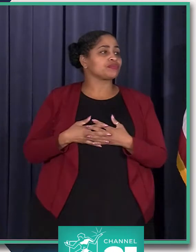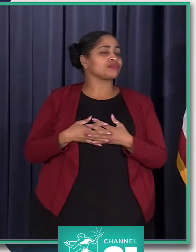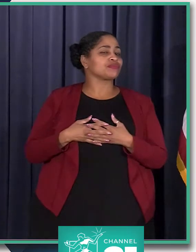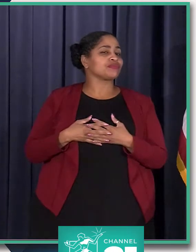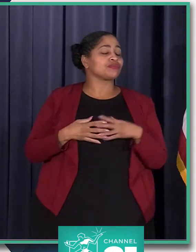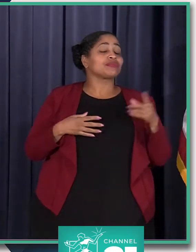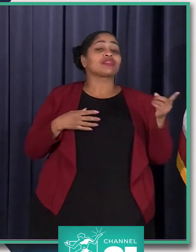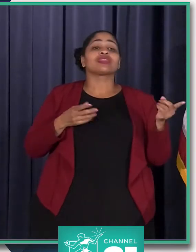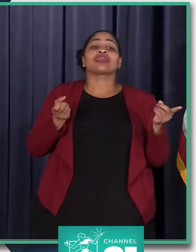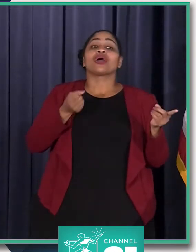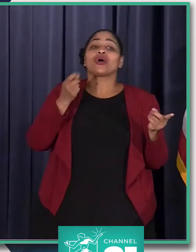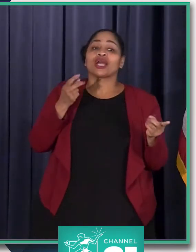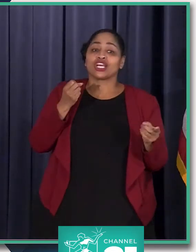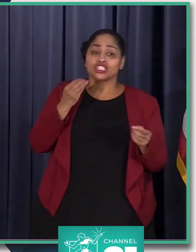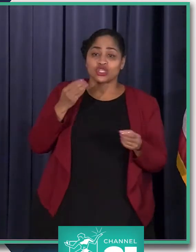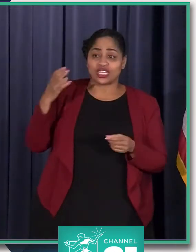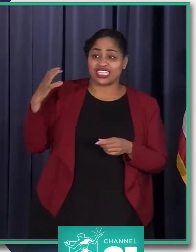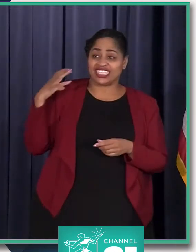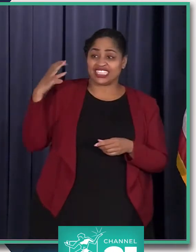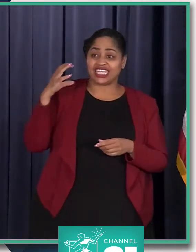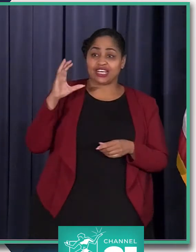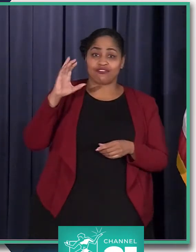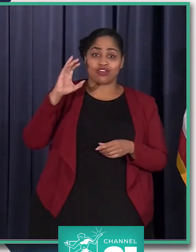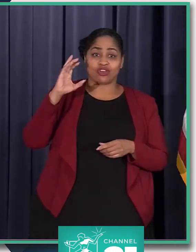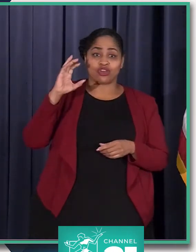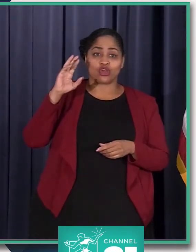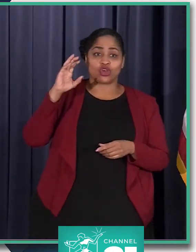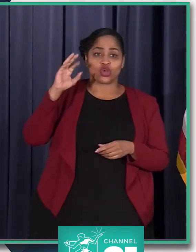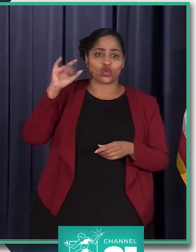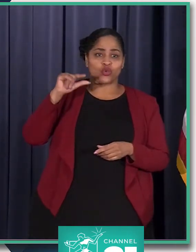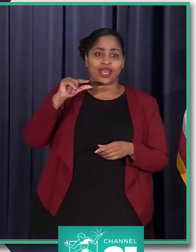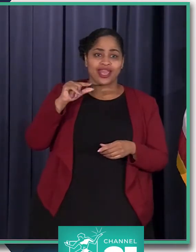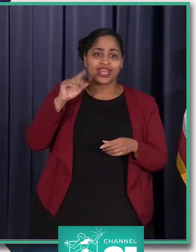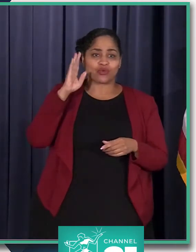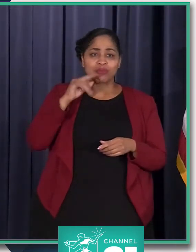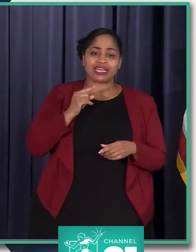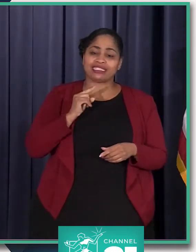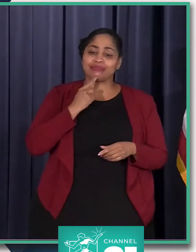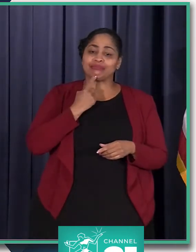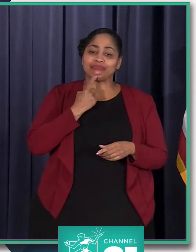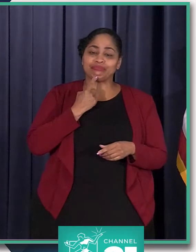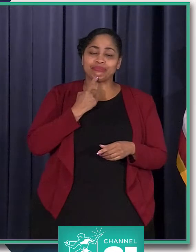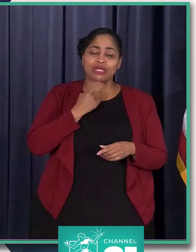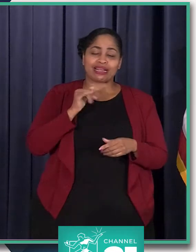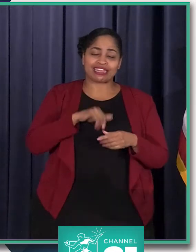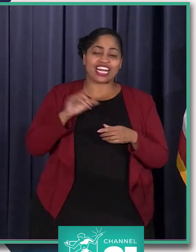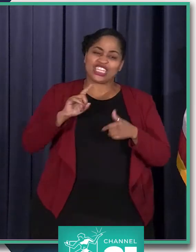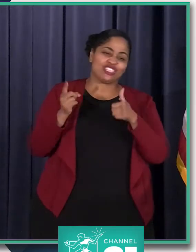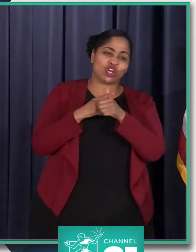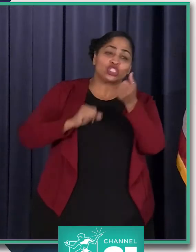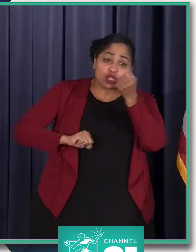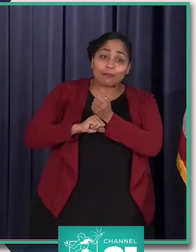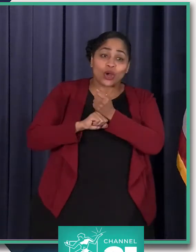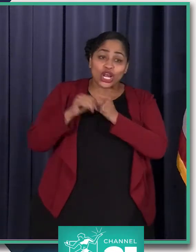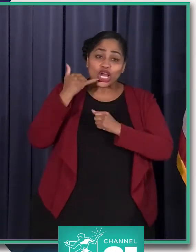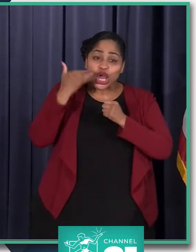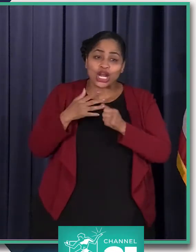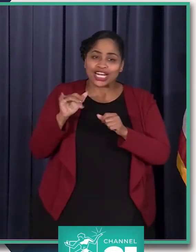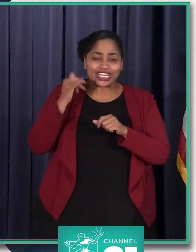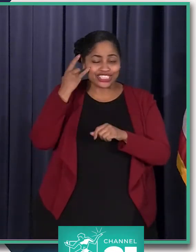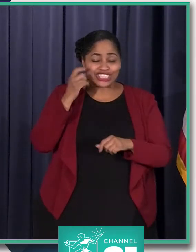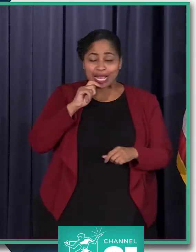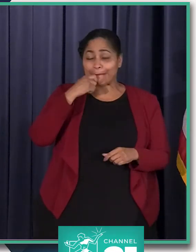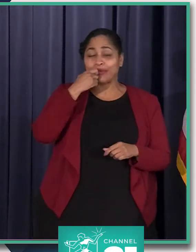Okay, so Chief Craig will be very disappointed about the fact that his first supporting caller just got muted, but the chief is here,